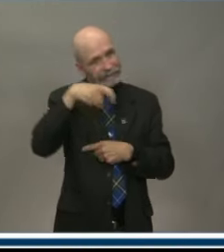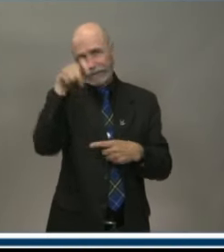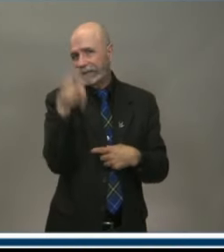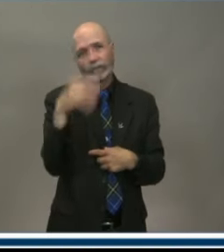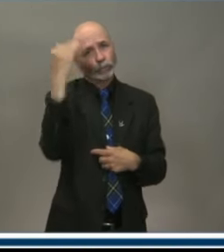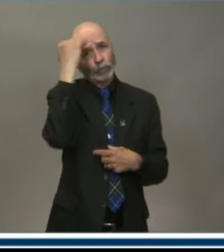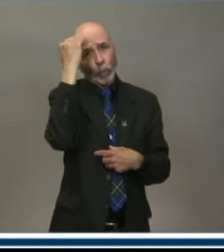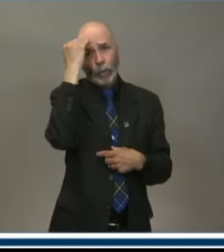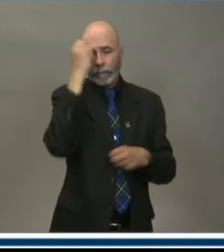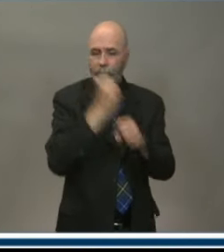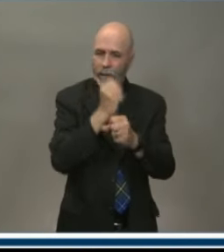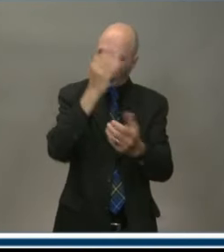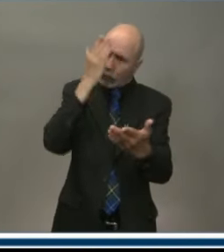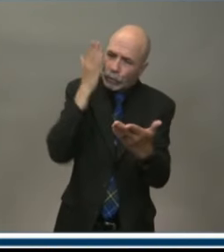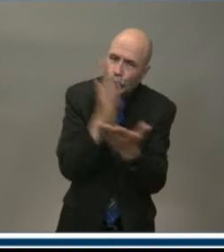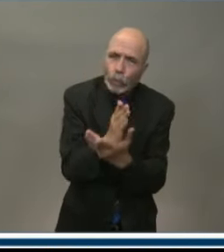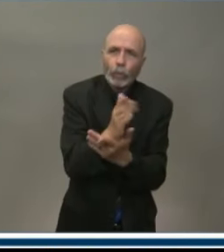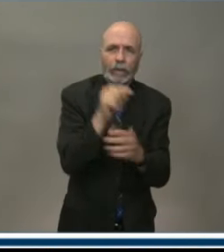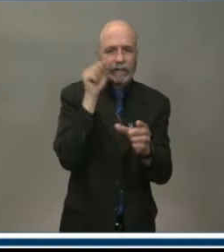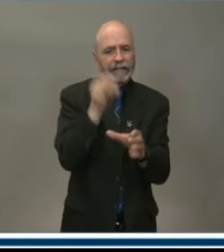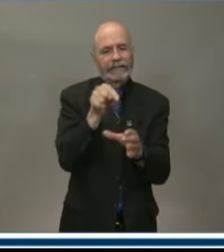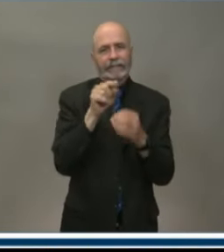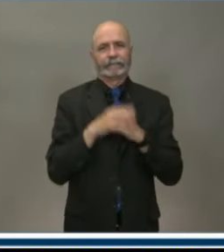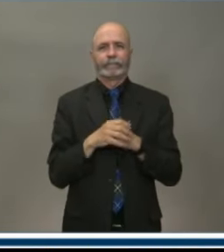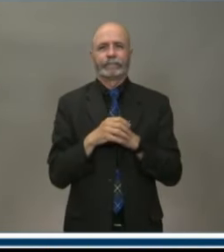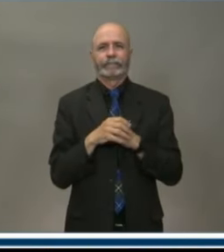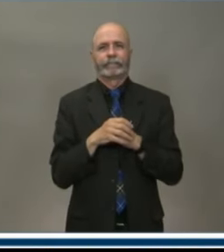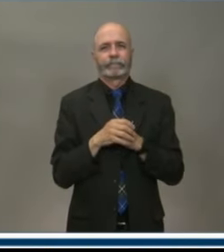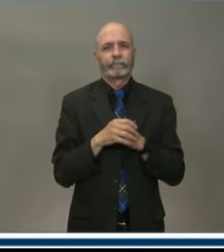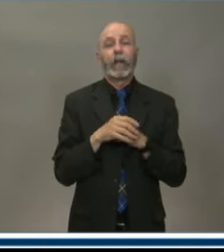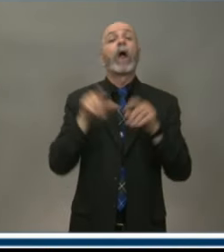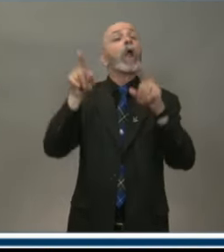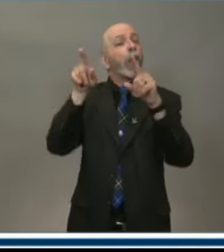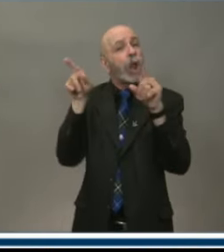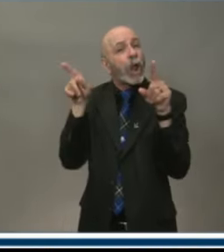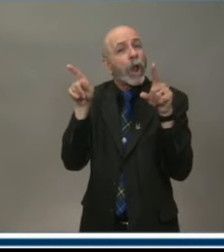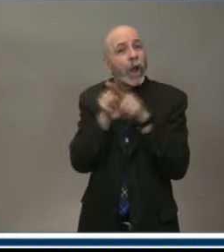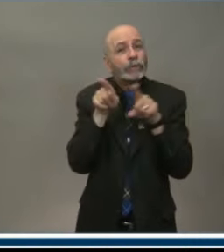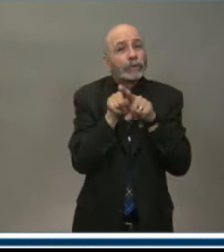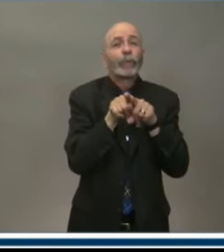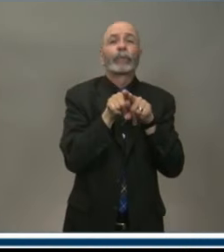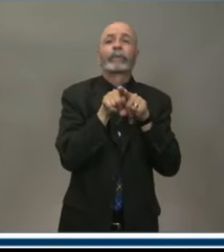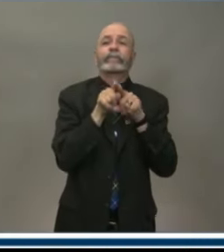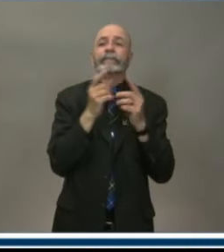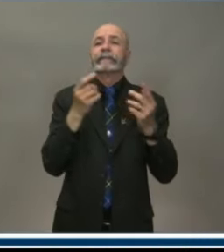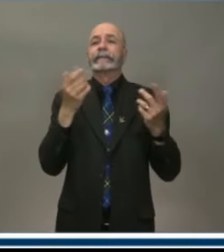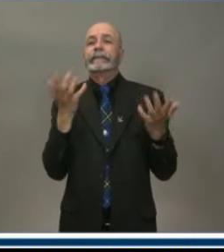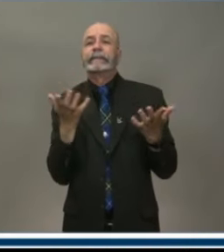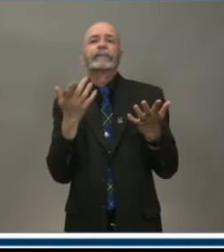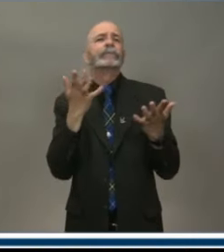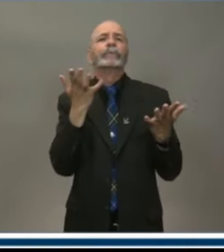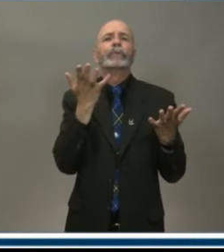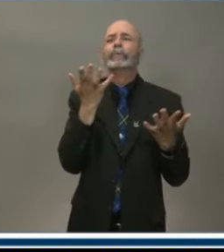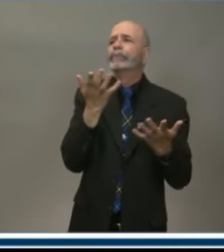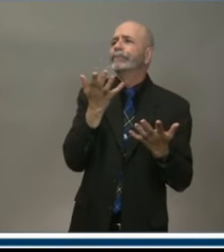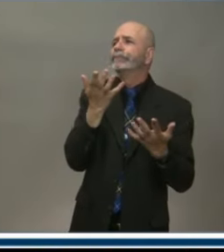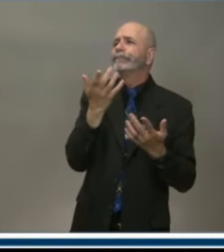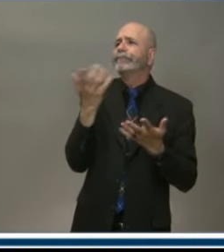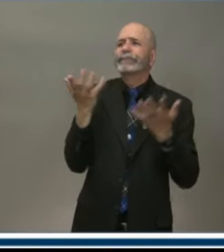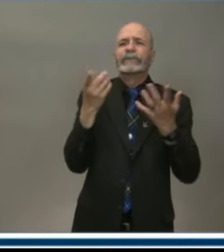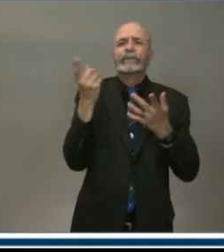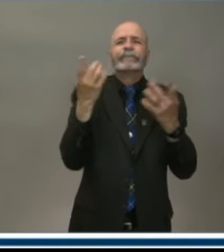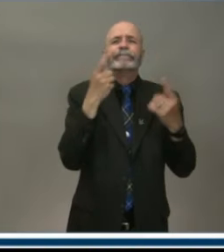we have in place. And the second piece is, it's a framework around what are the things you can start to think